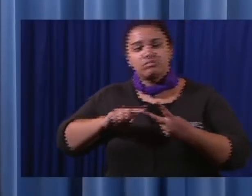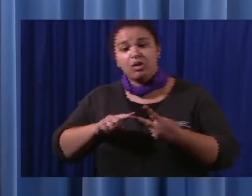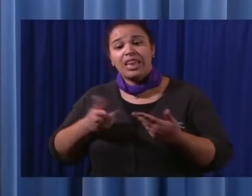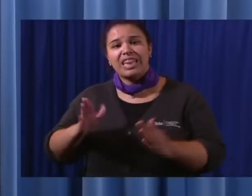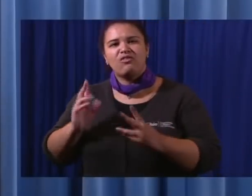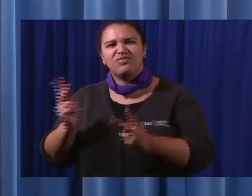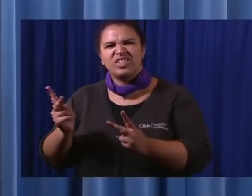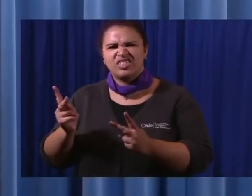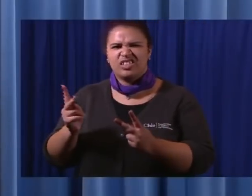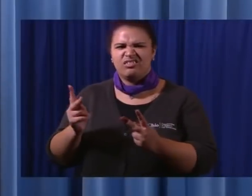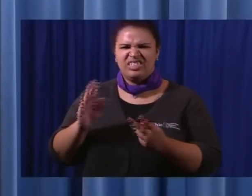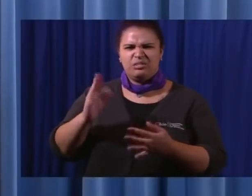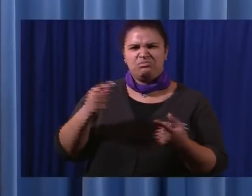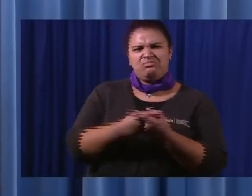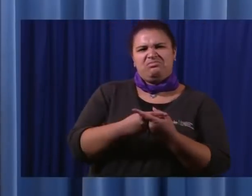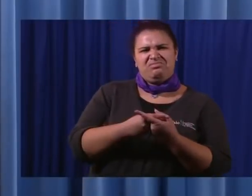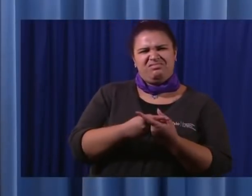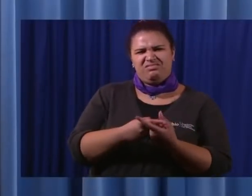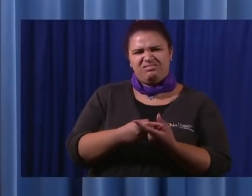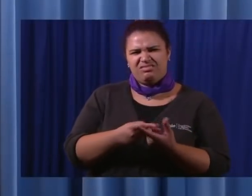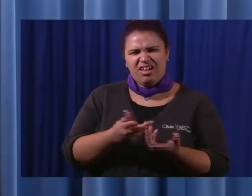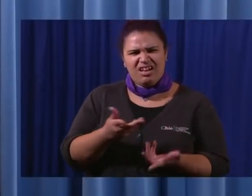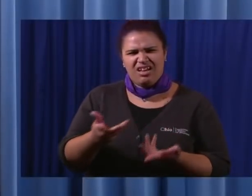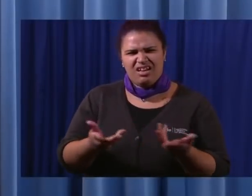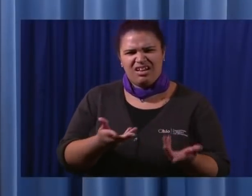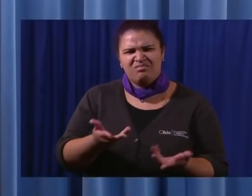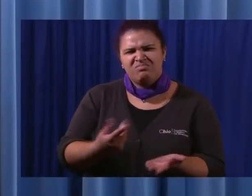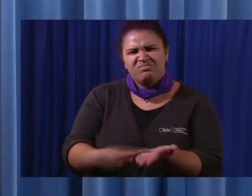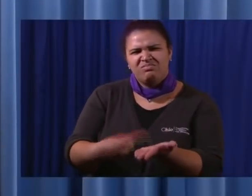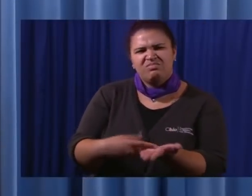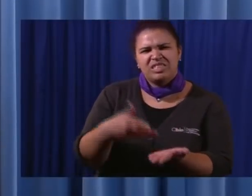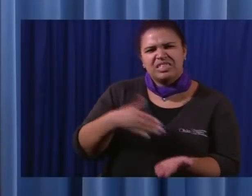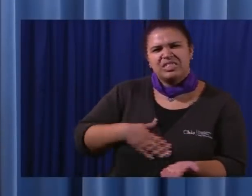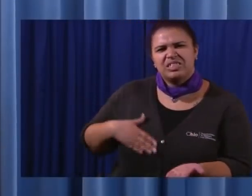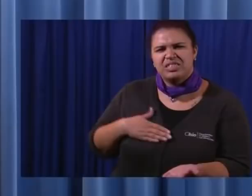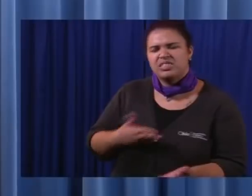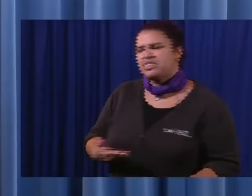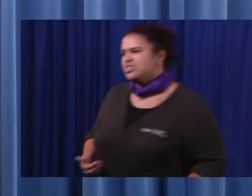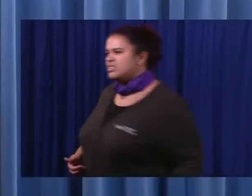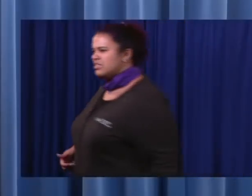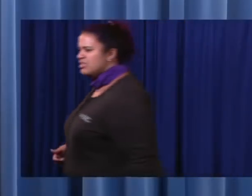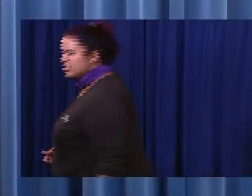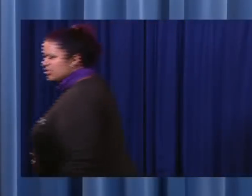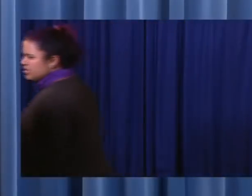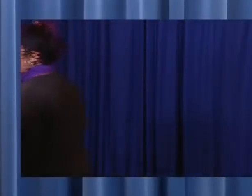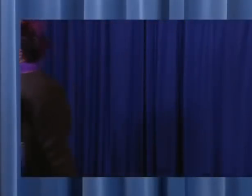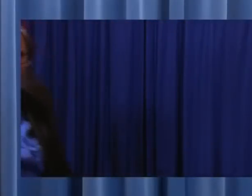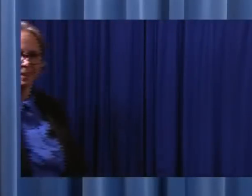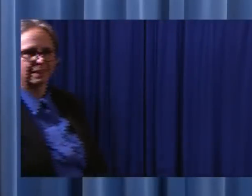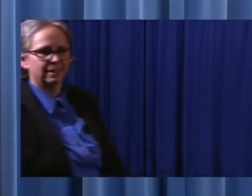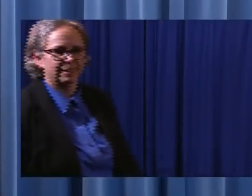Yeah, I mean, we've looked at this visitation in nursing homes for a number of months.